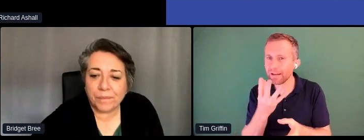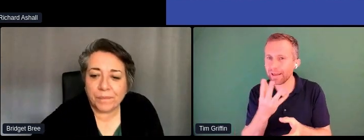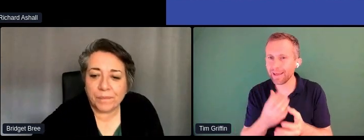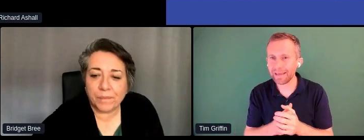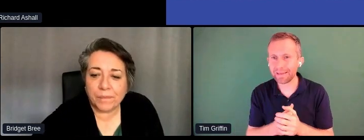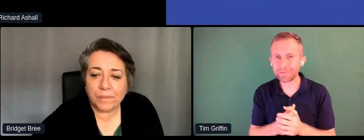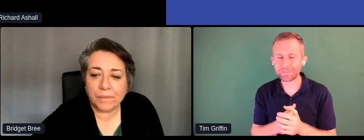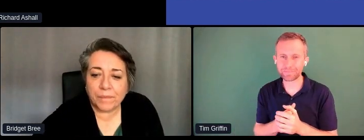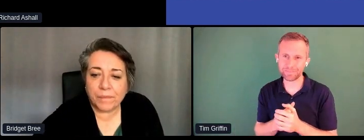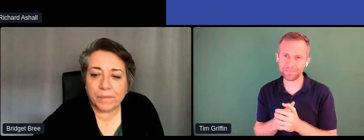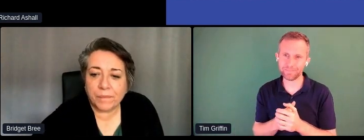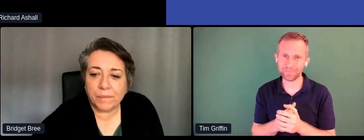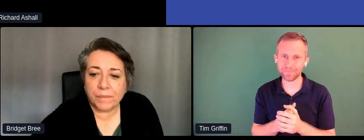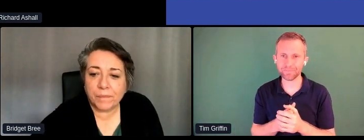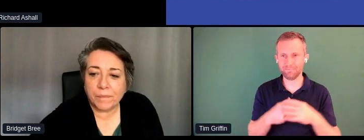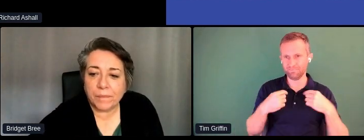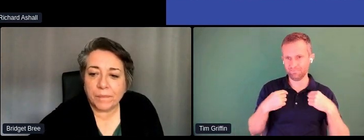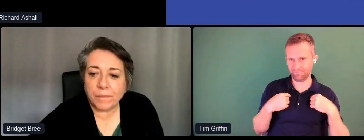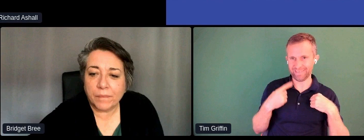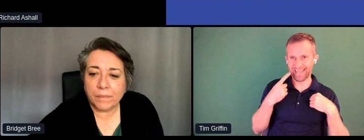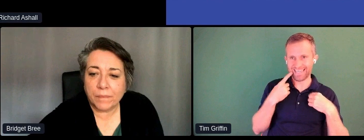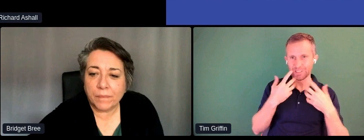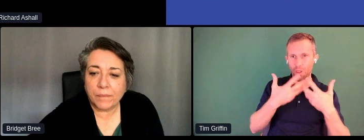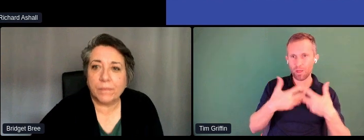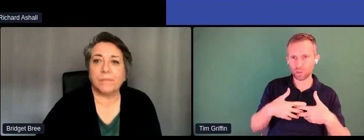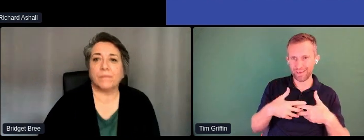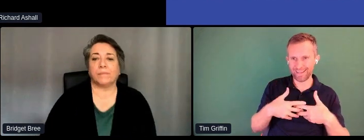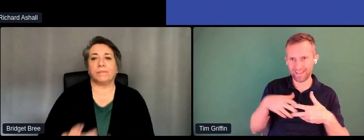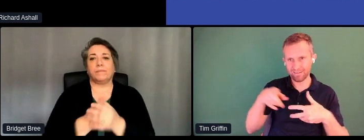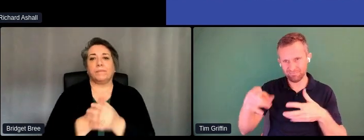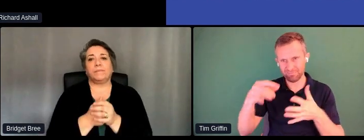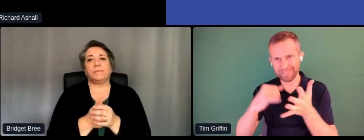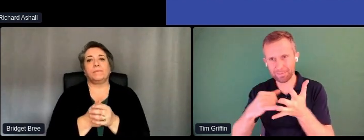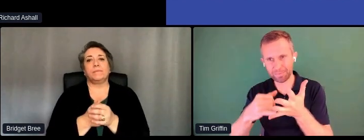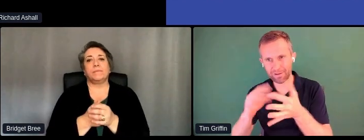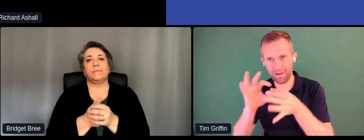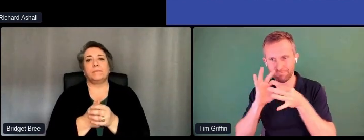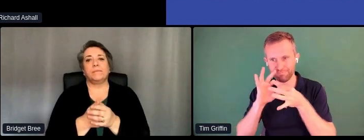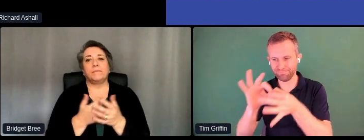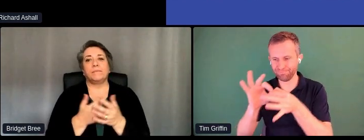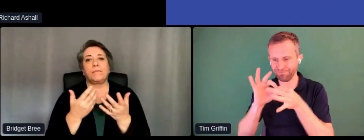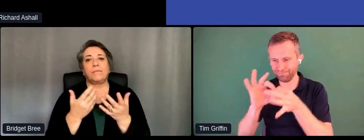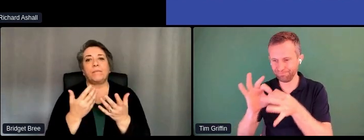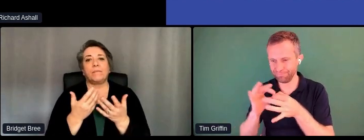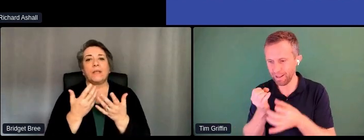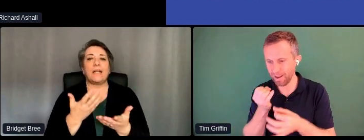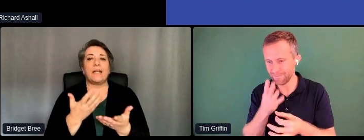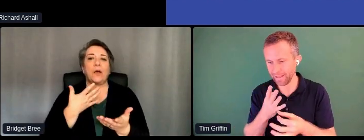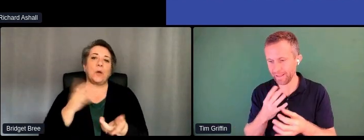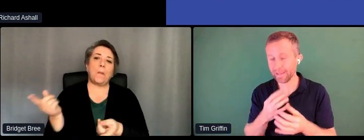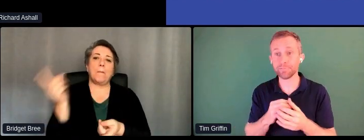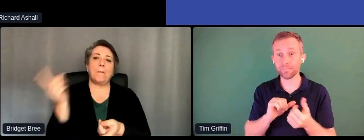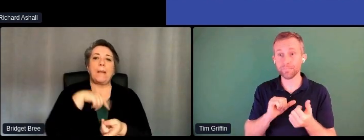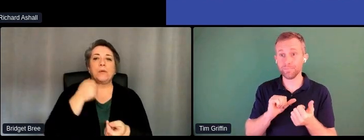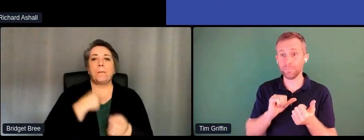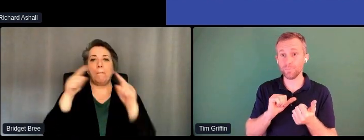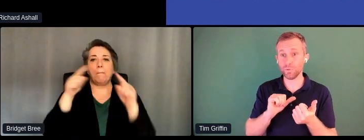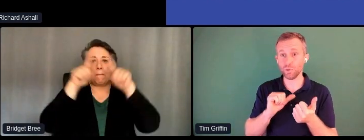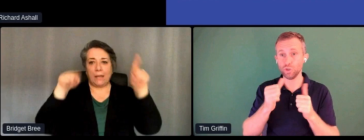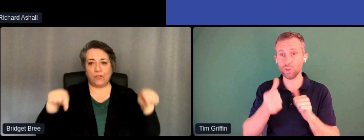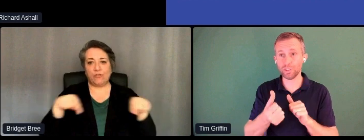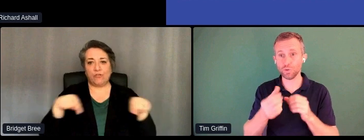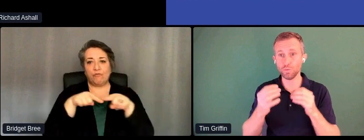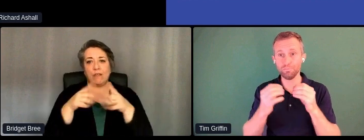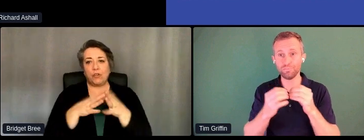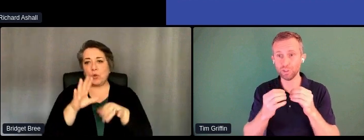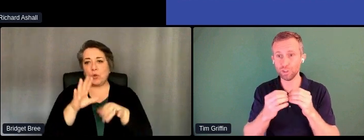on Samsung products and done in together with them. Let me just transfer back to my screen, if you just bear with me one moment, and